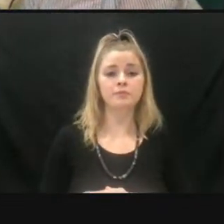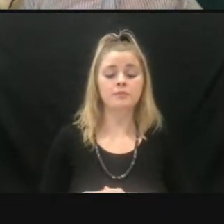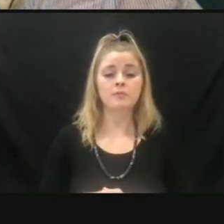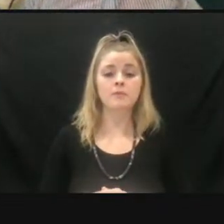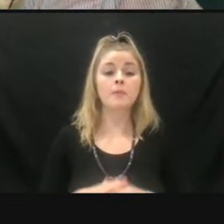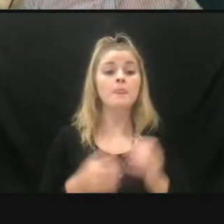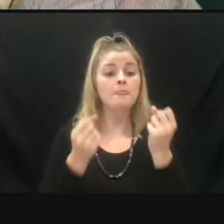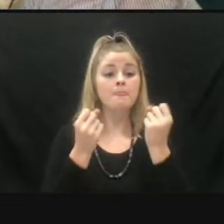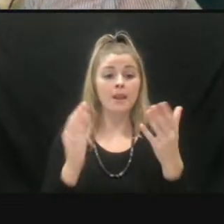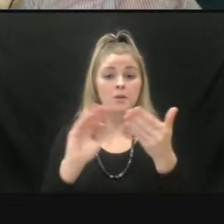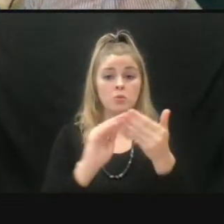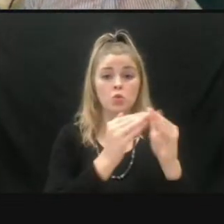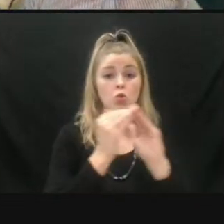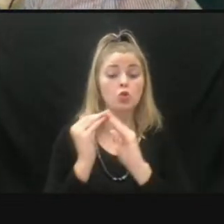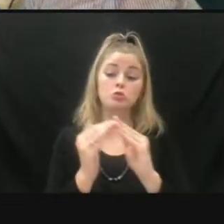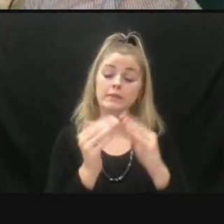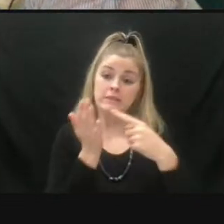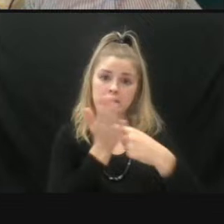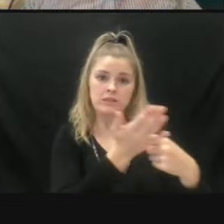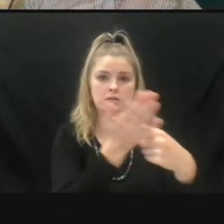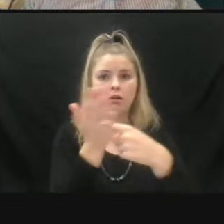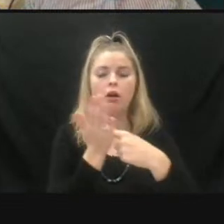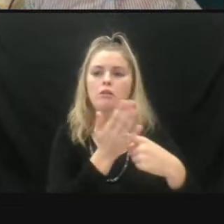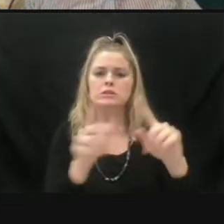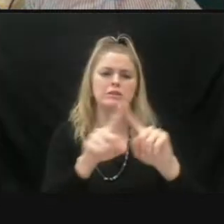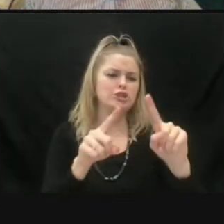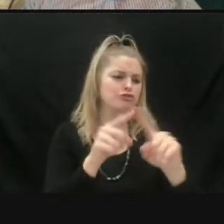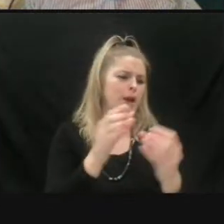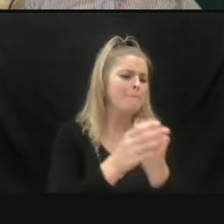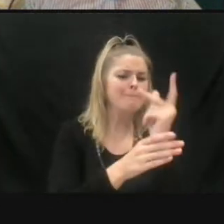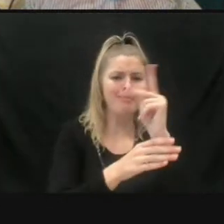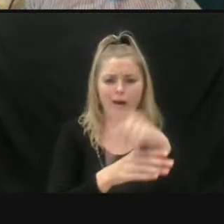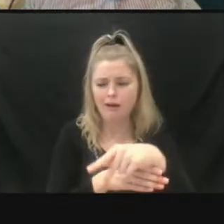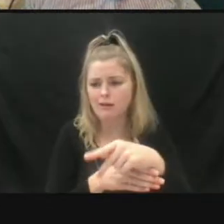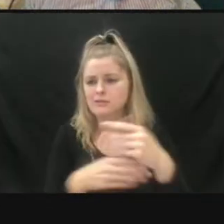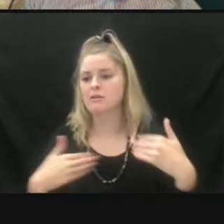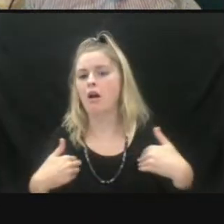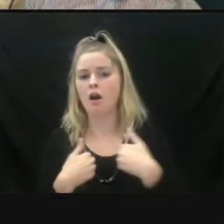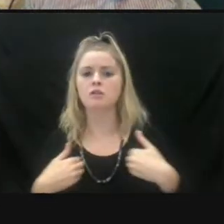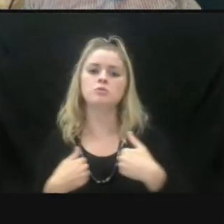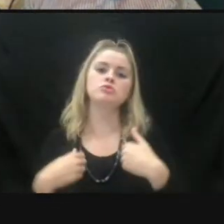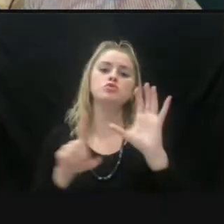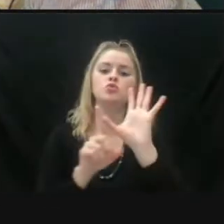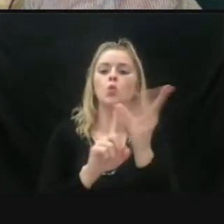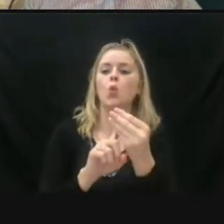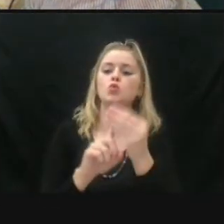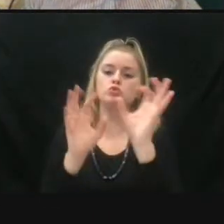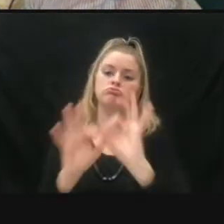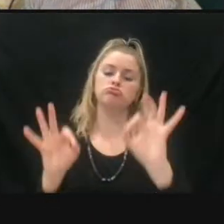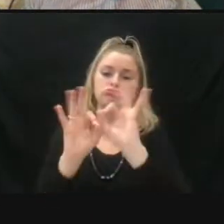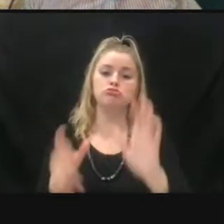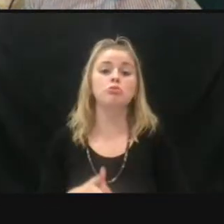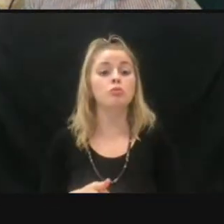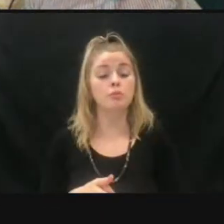Many communities talked about species of plants and animals of cultural importance. Once